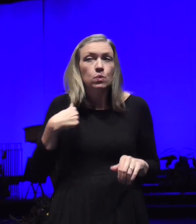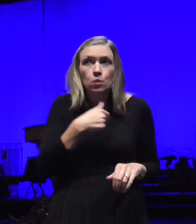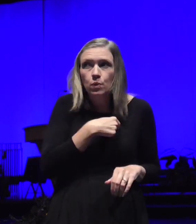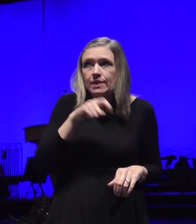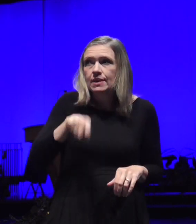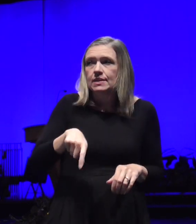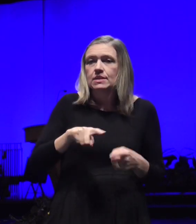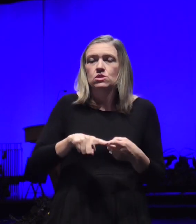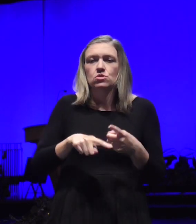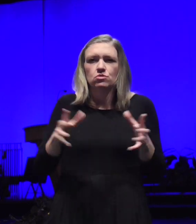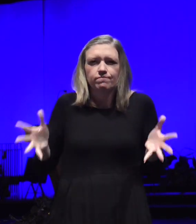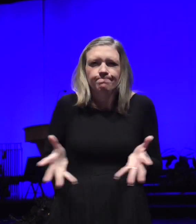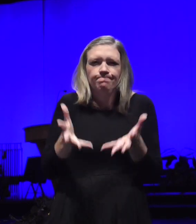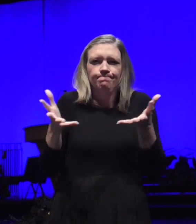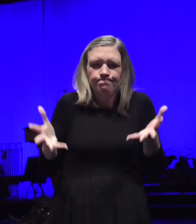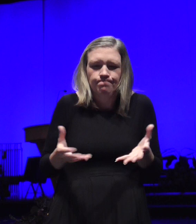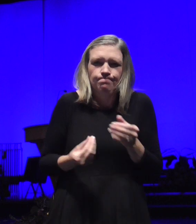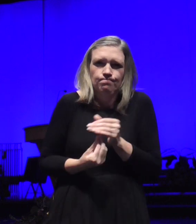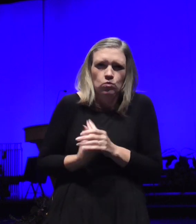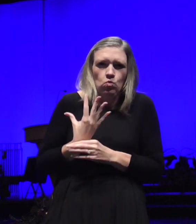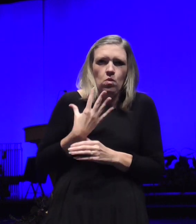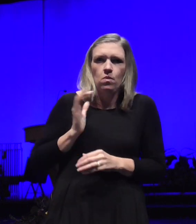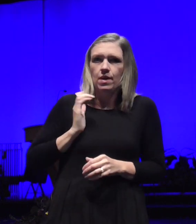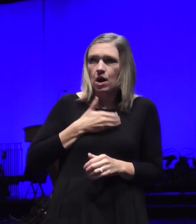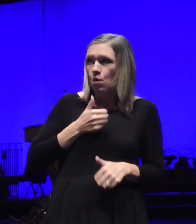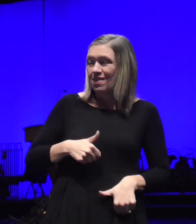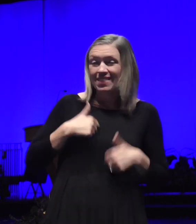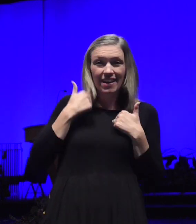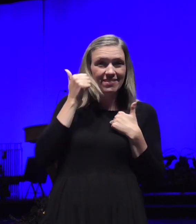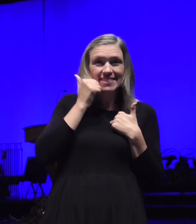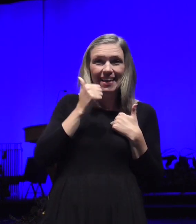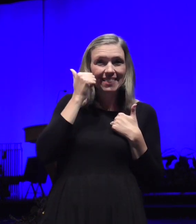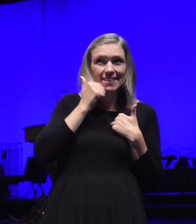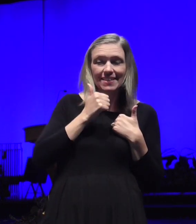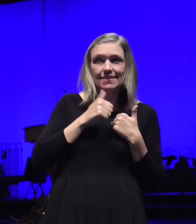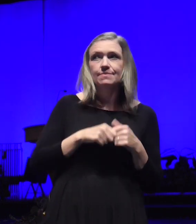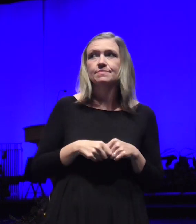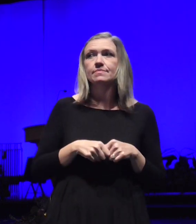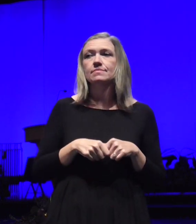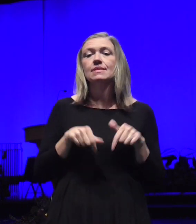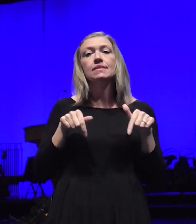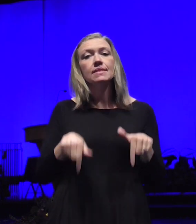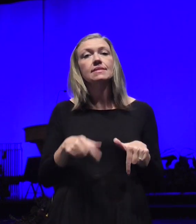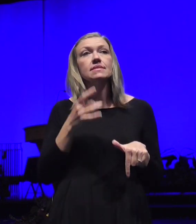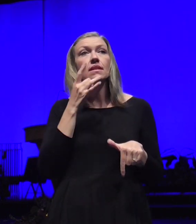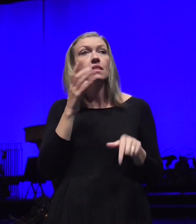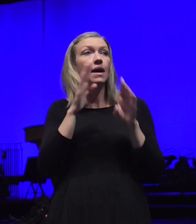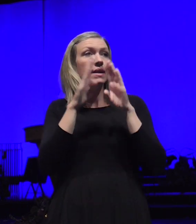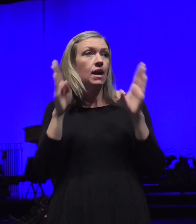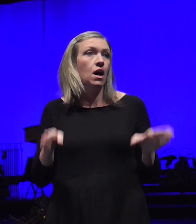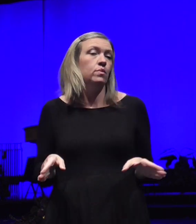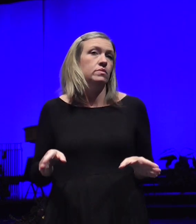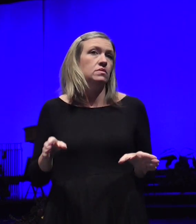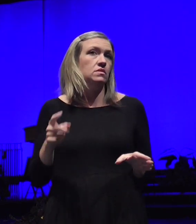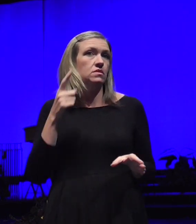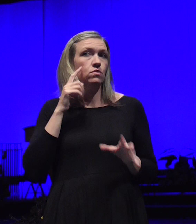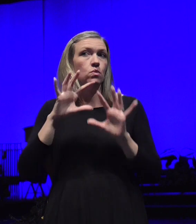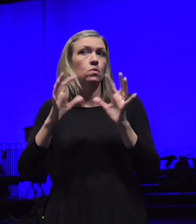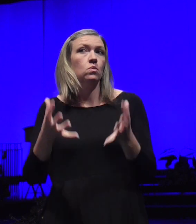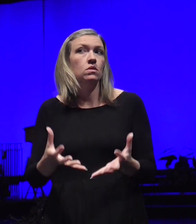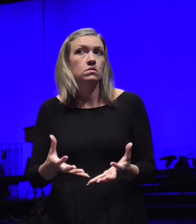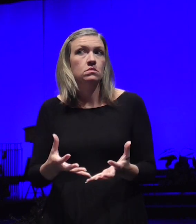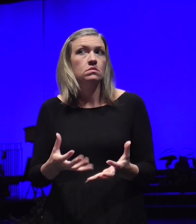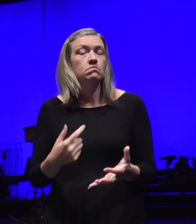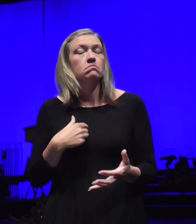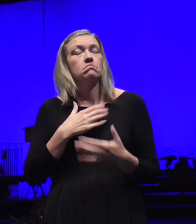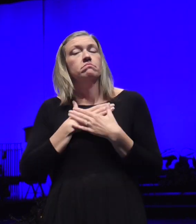to harvest it in our own lives daily. You know, this is a lighthouse to the world. And I give thanks